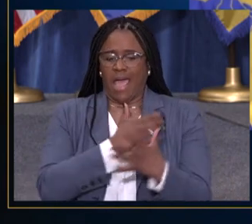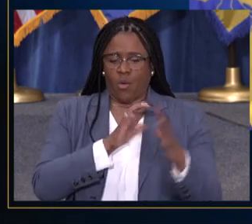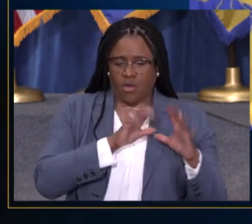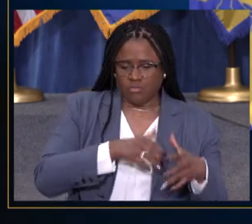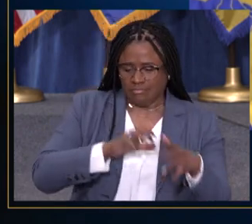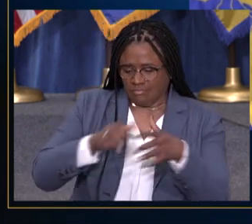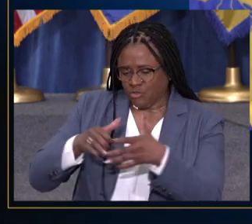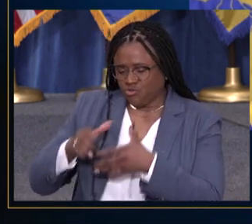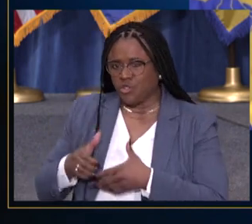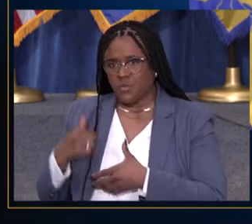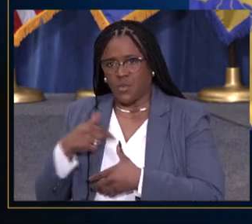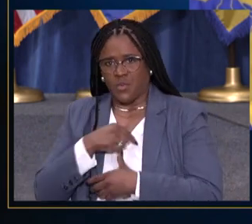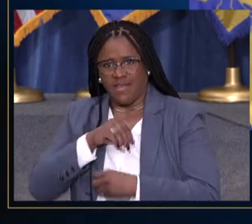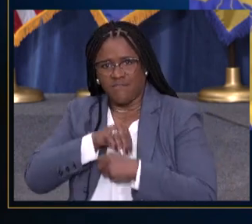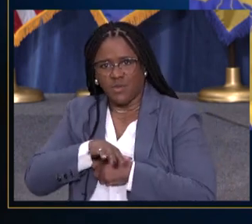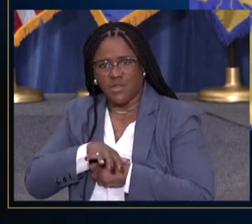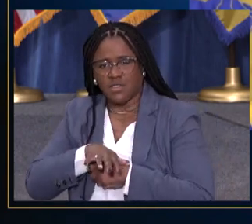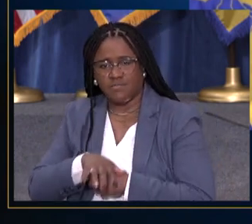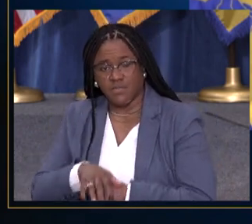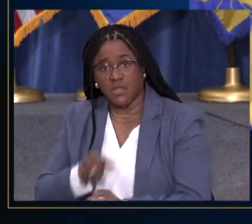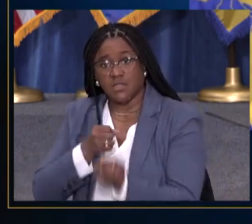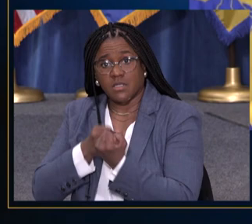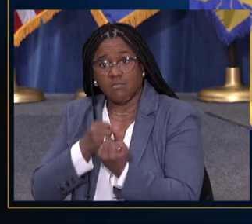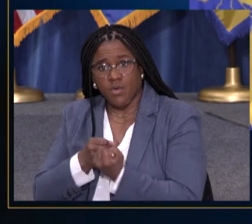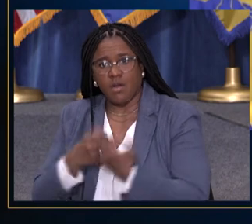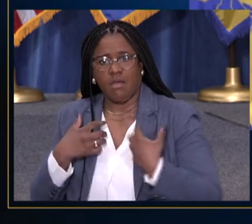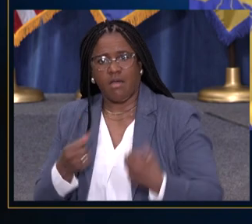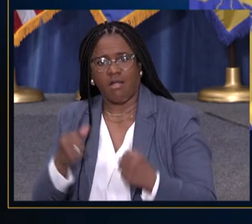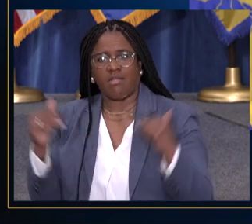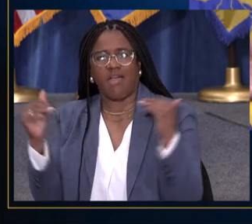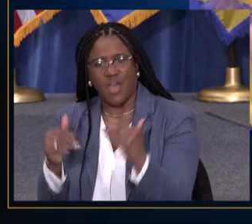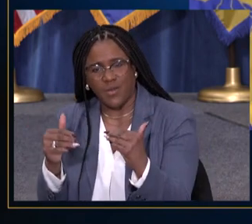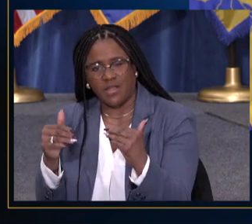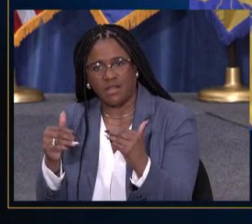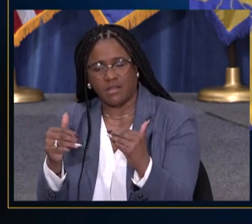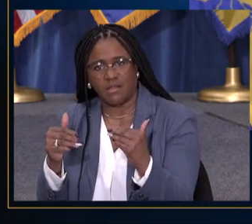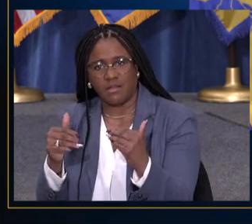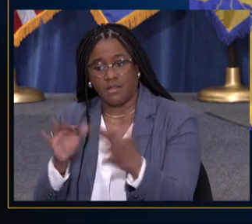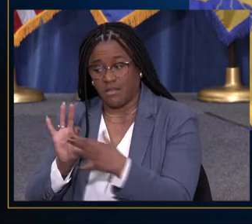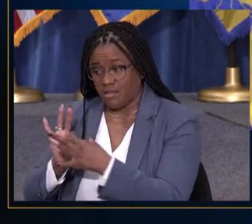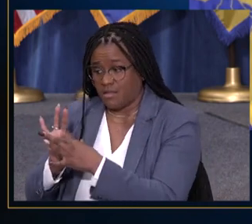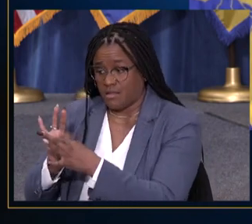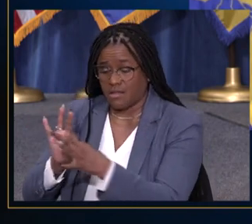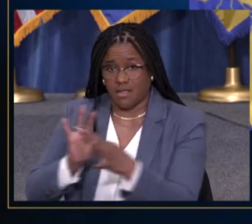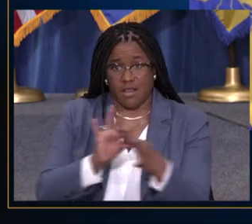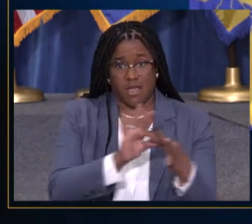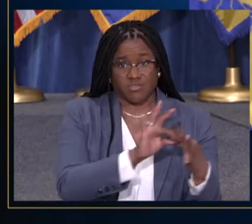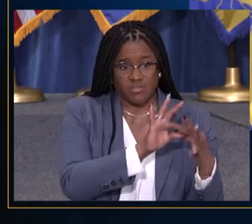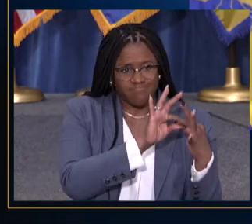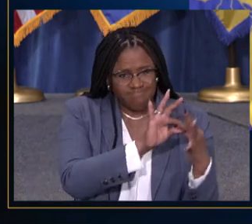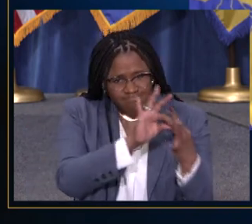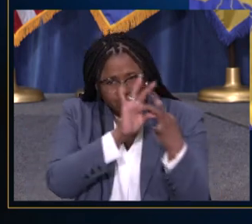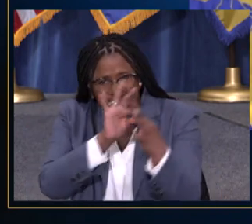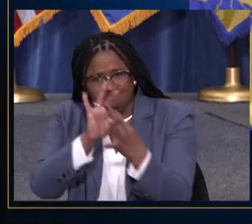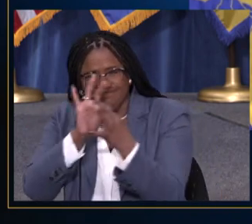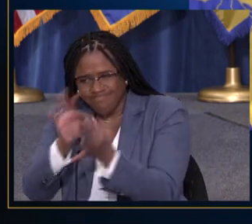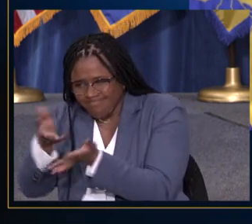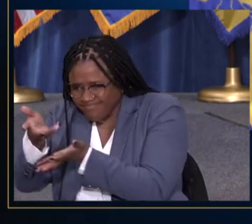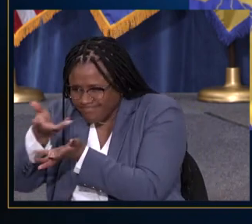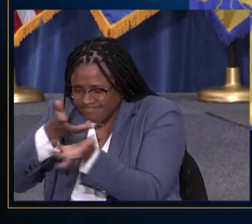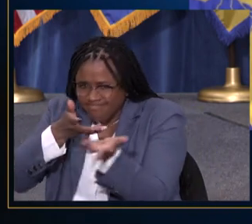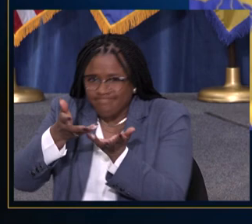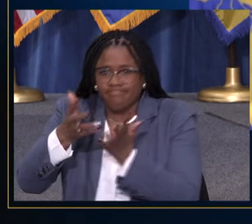influence, support initiatives that advance health equity. Through our connections, connecting with each other,